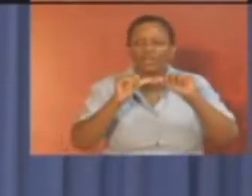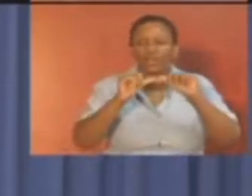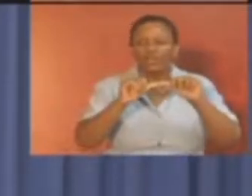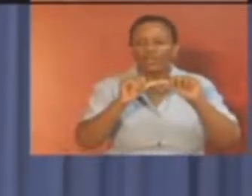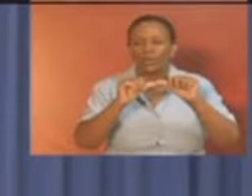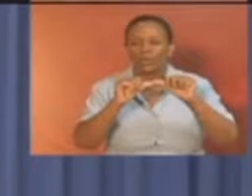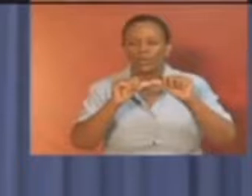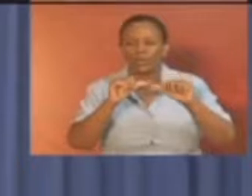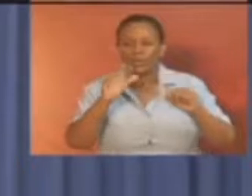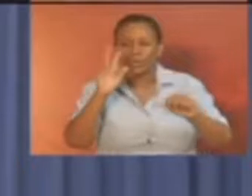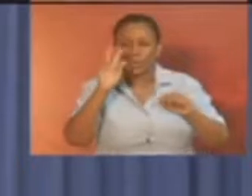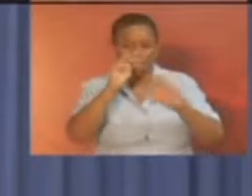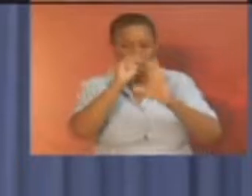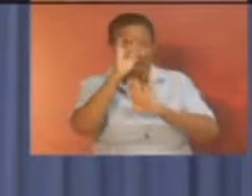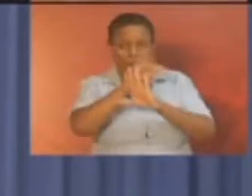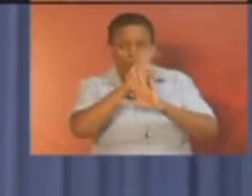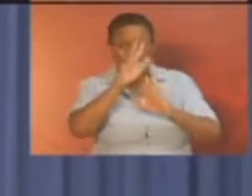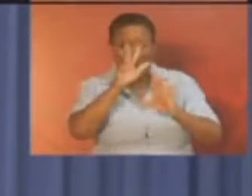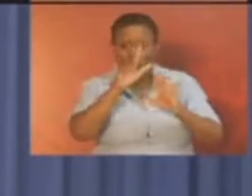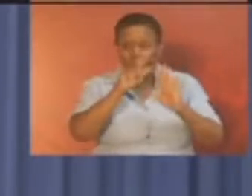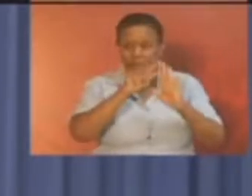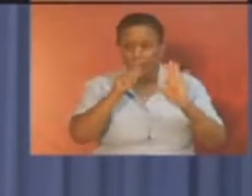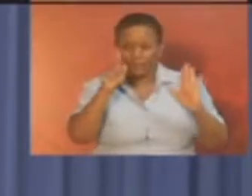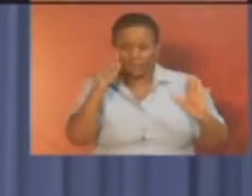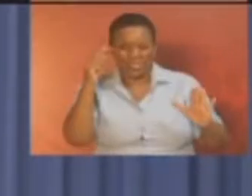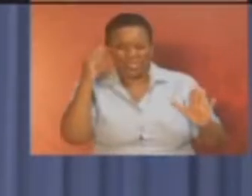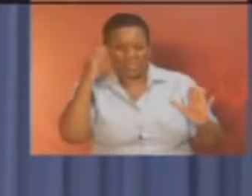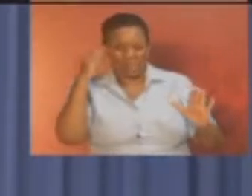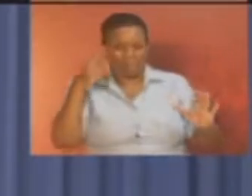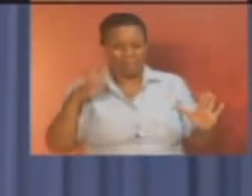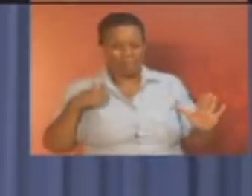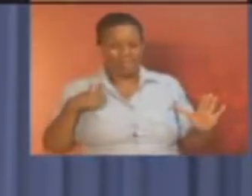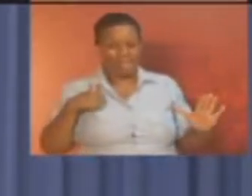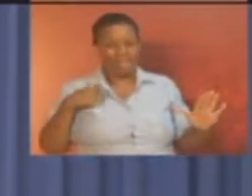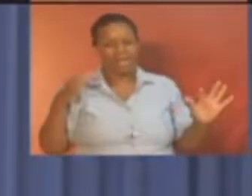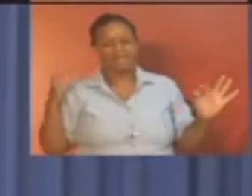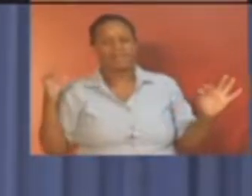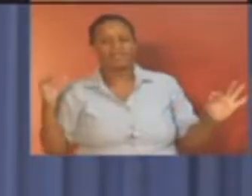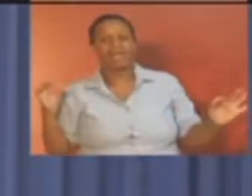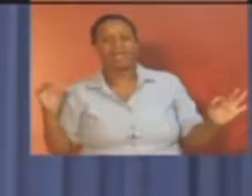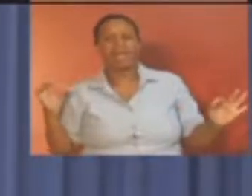I throw that out for your consideration. I don't need an answer.